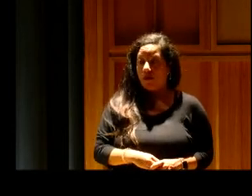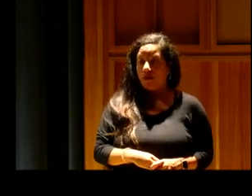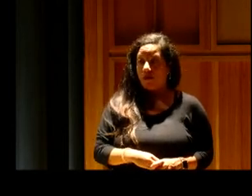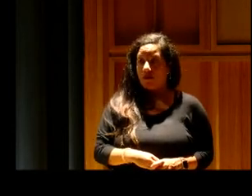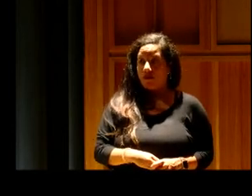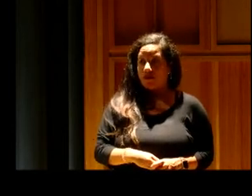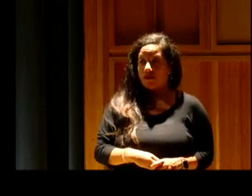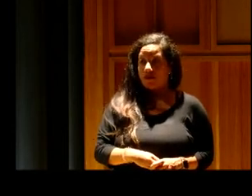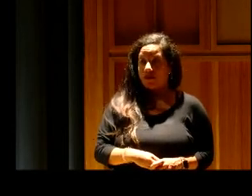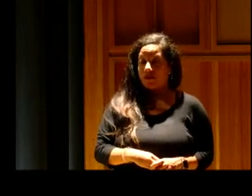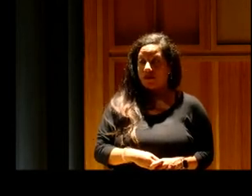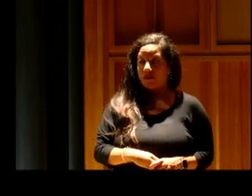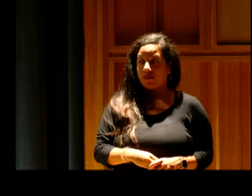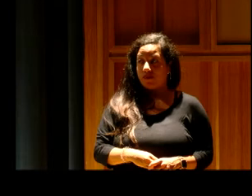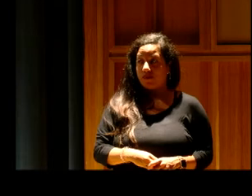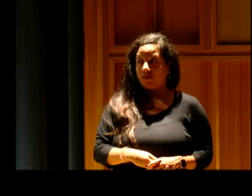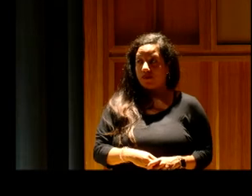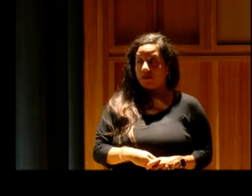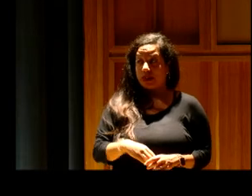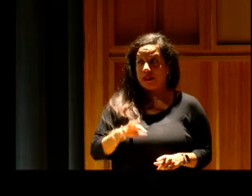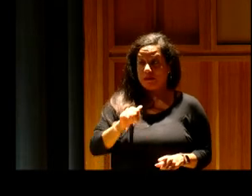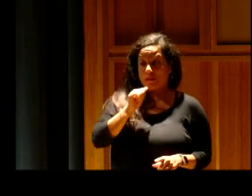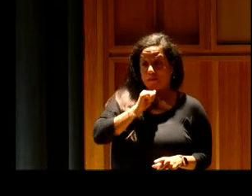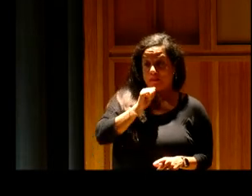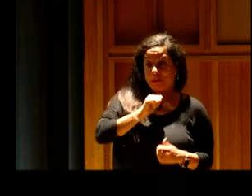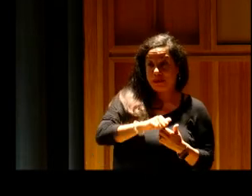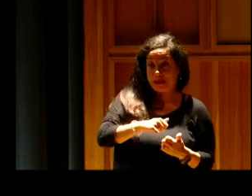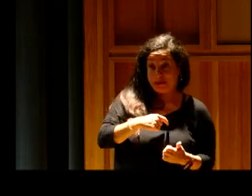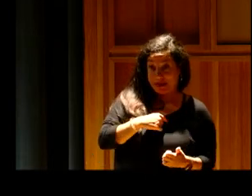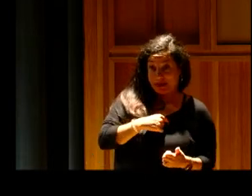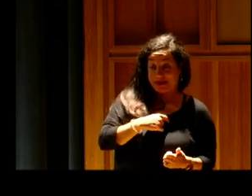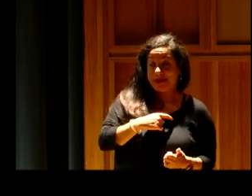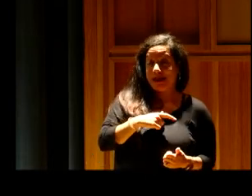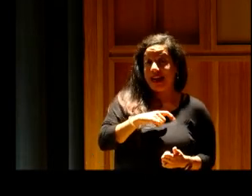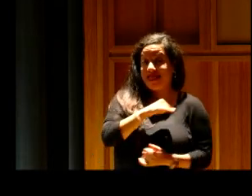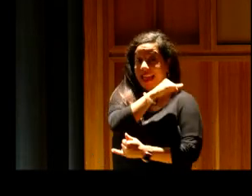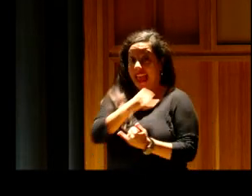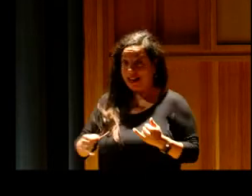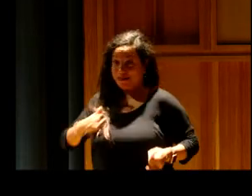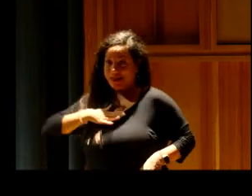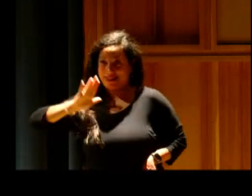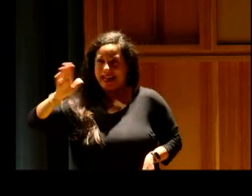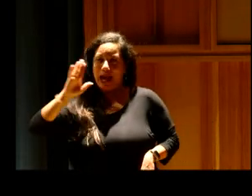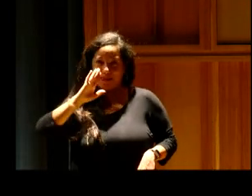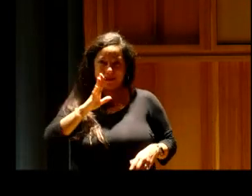with me for my talk at the end, I'll tell you how it all came out.